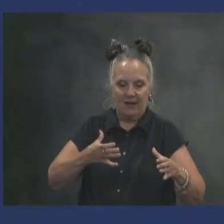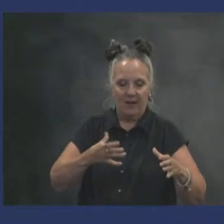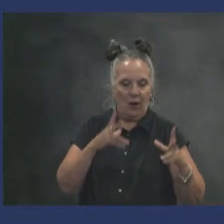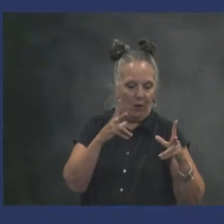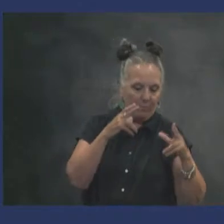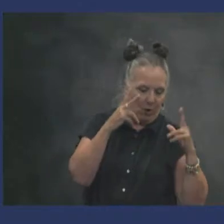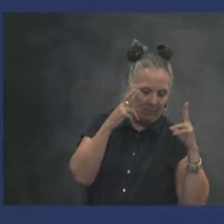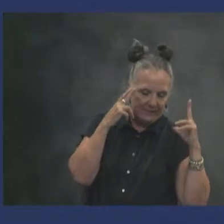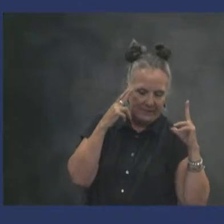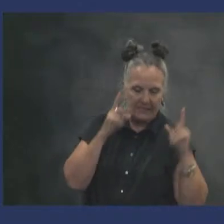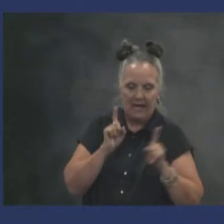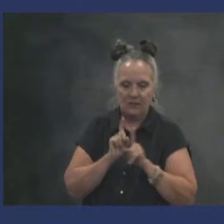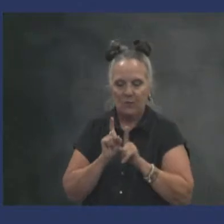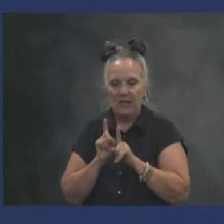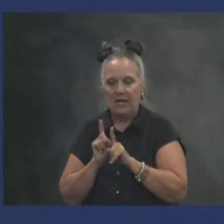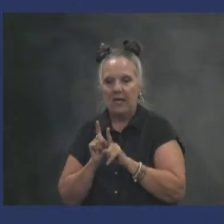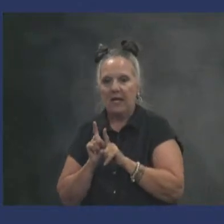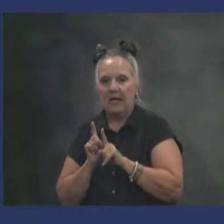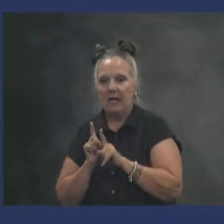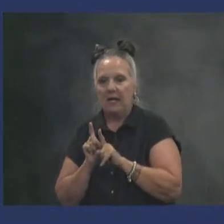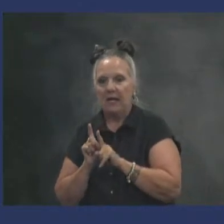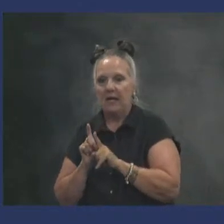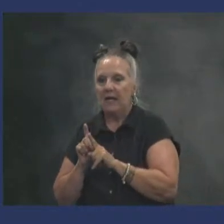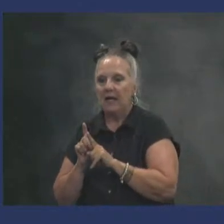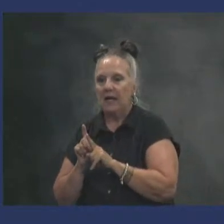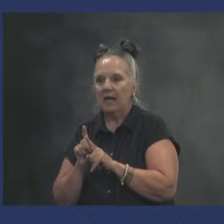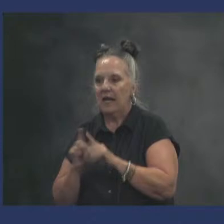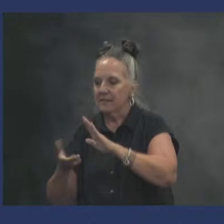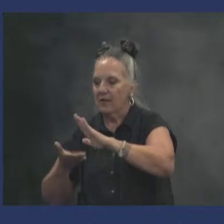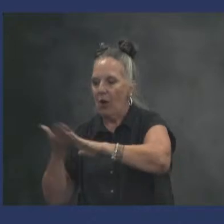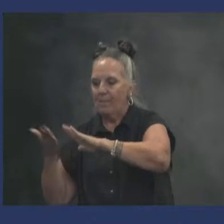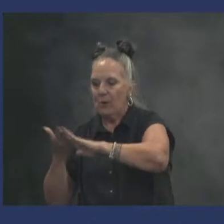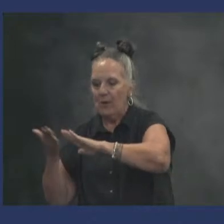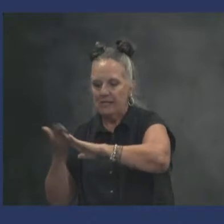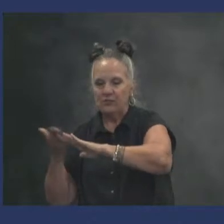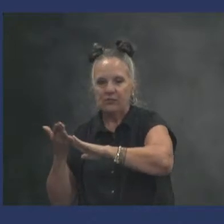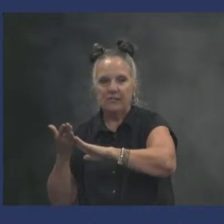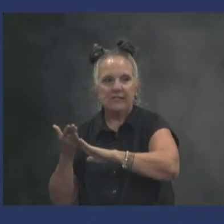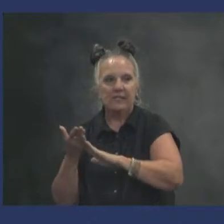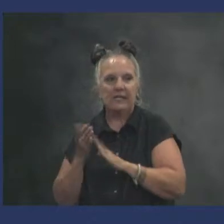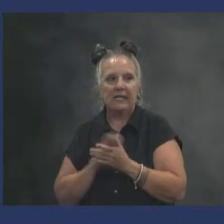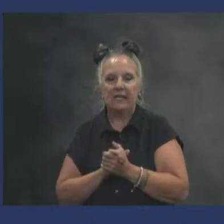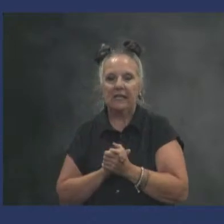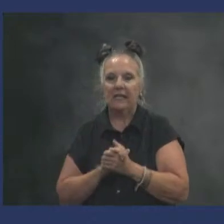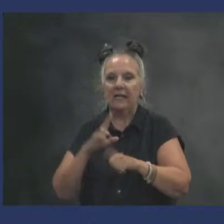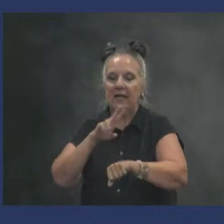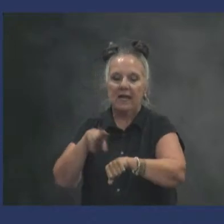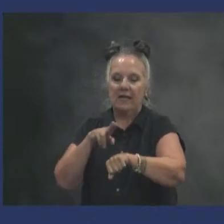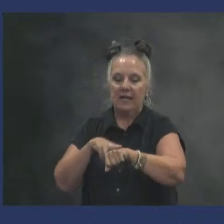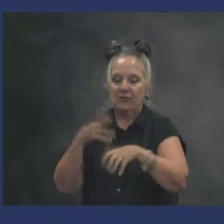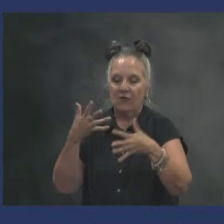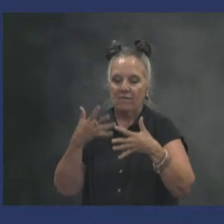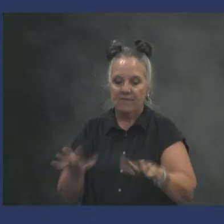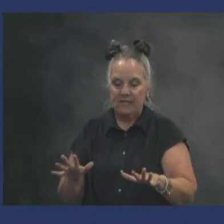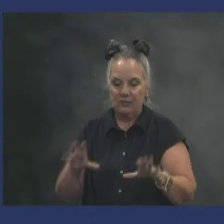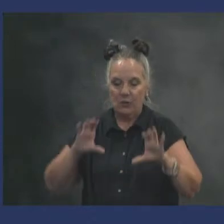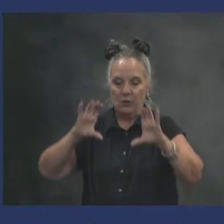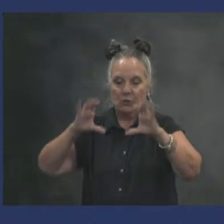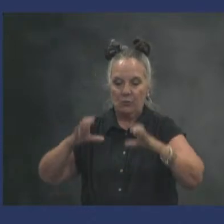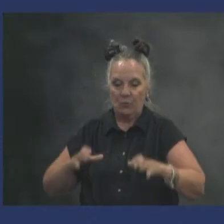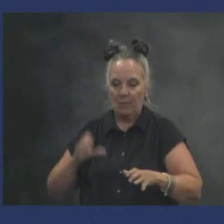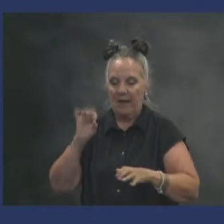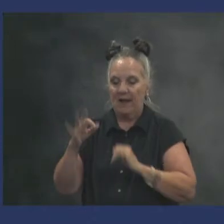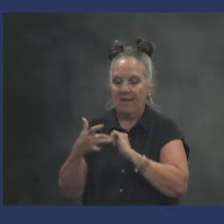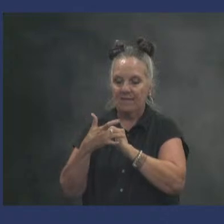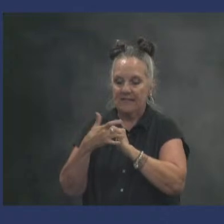barbering as well as drone operations. And rounding out the national finishes, a group of Tech